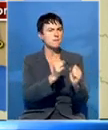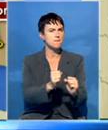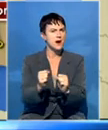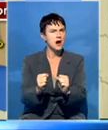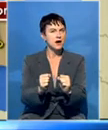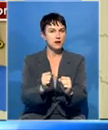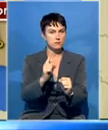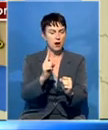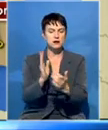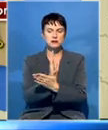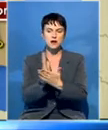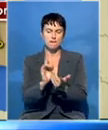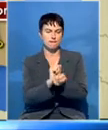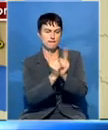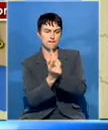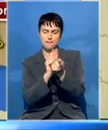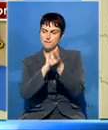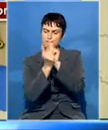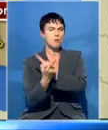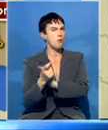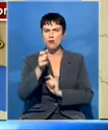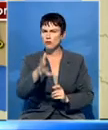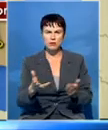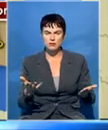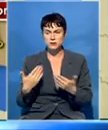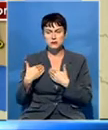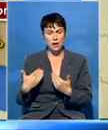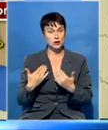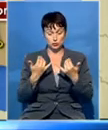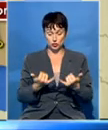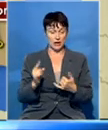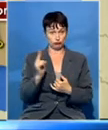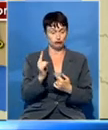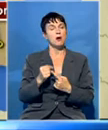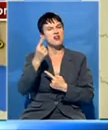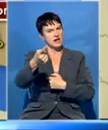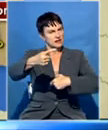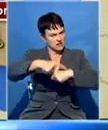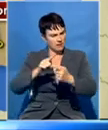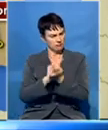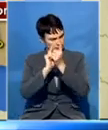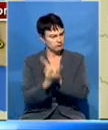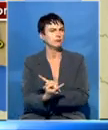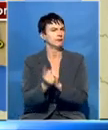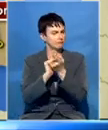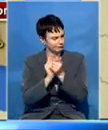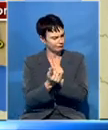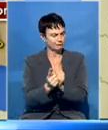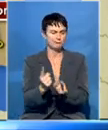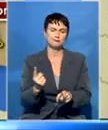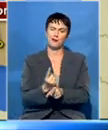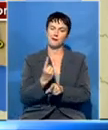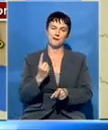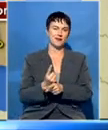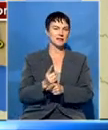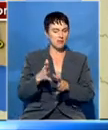spoken to the guys, know exactly where they start and that they're going to start the next game. And the planning was always to use the first 2 games, give most of the